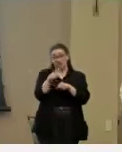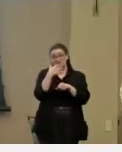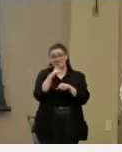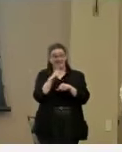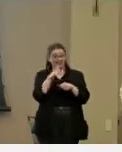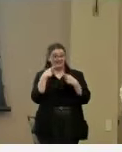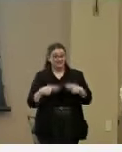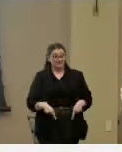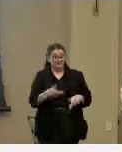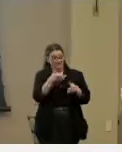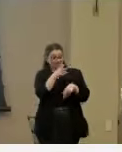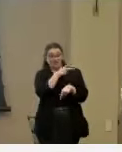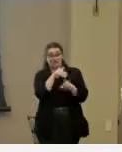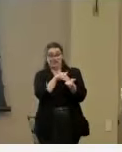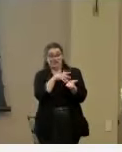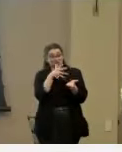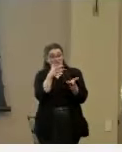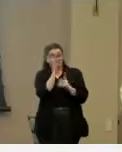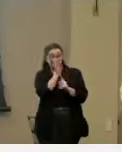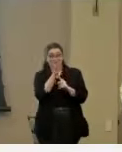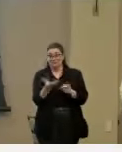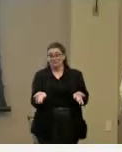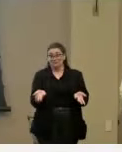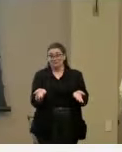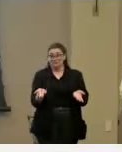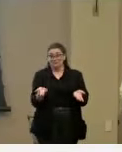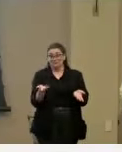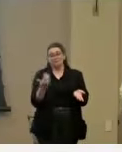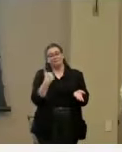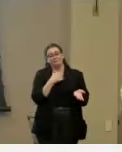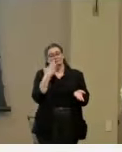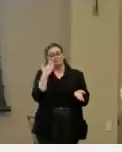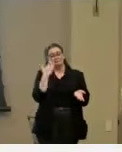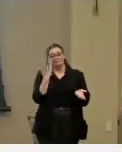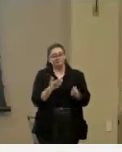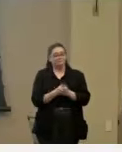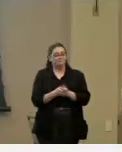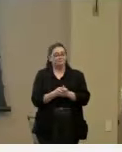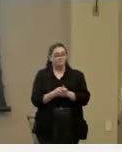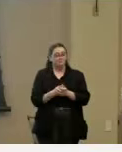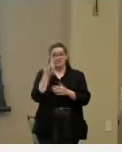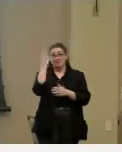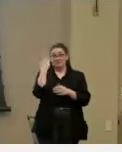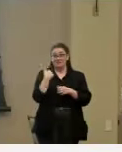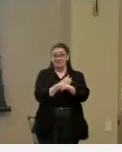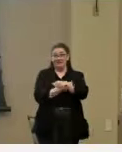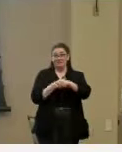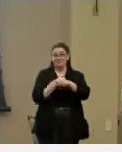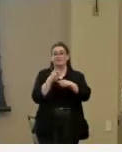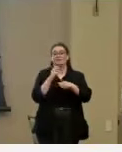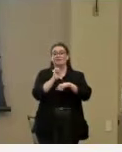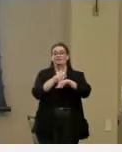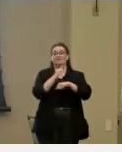the physician spends 5 minutes with you. So we know that all too well. That's the reason why I founded